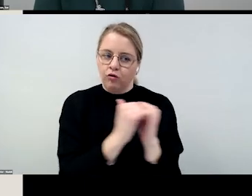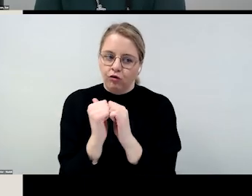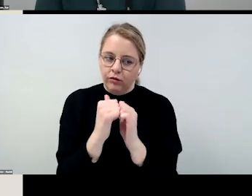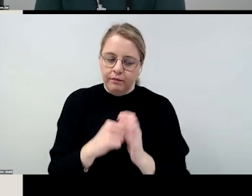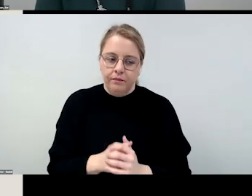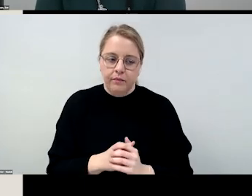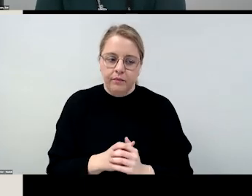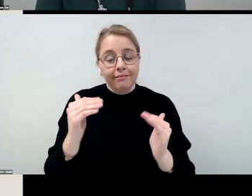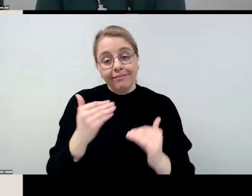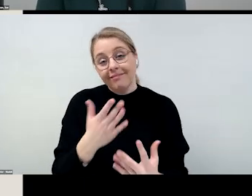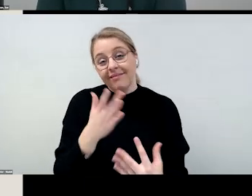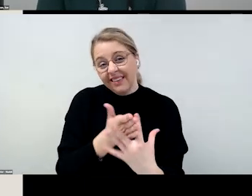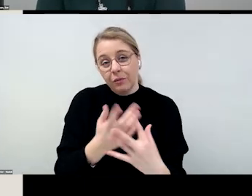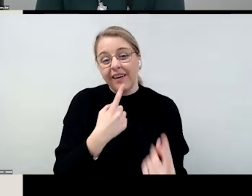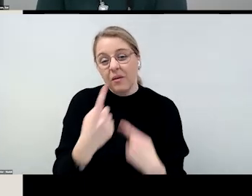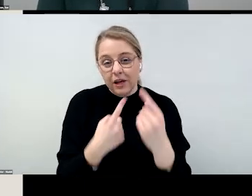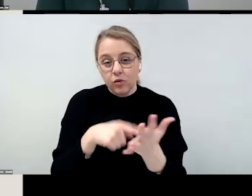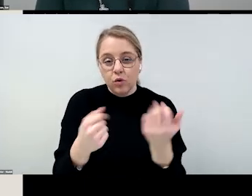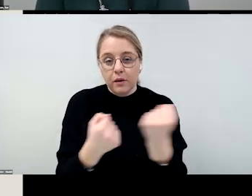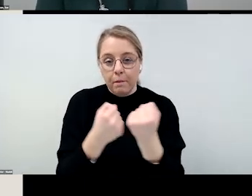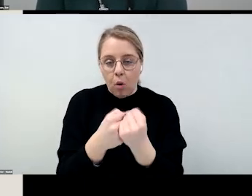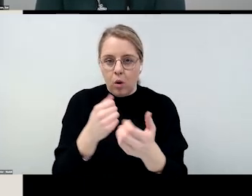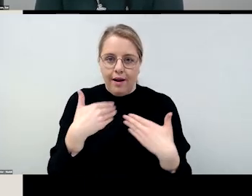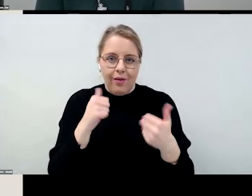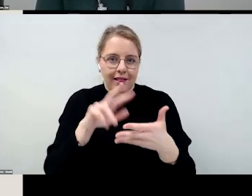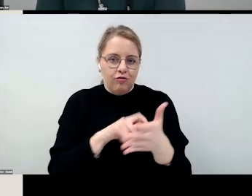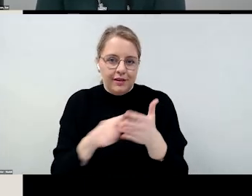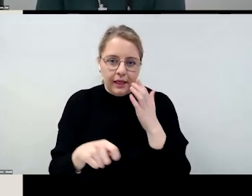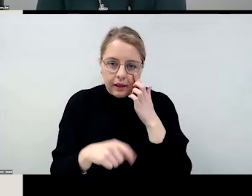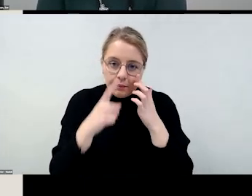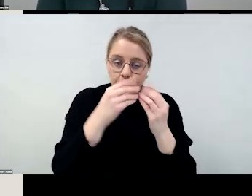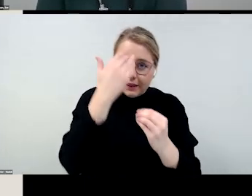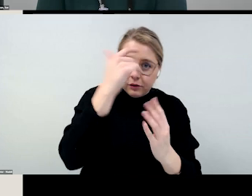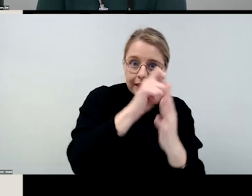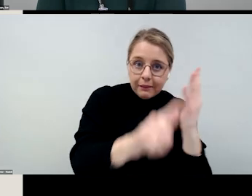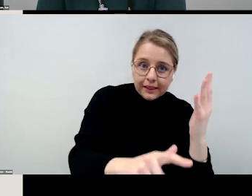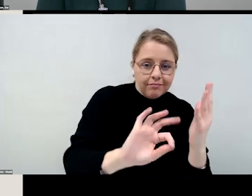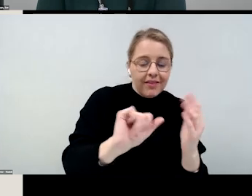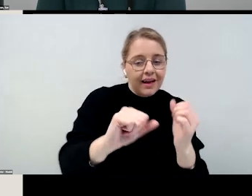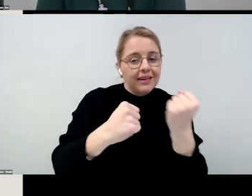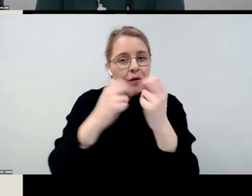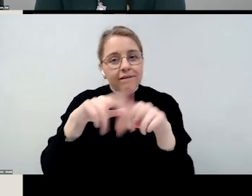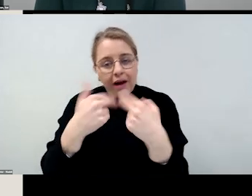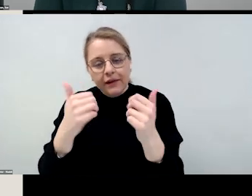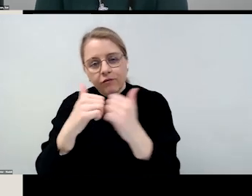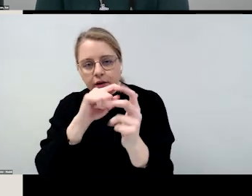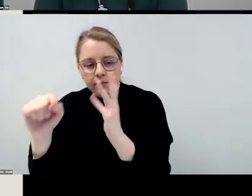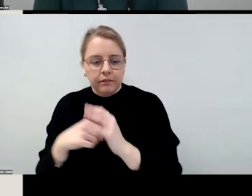also need accessible information to support health literacy, not just of people with intellectual disability, but also their support